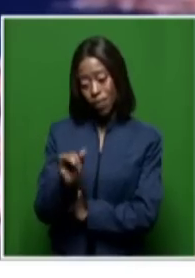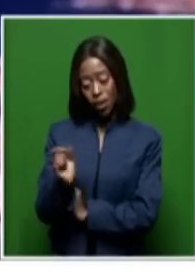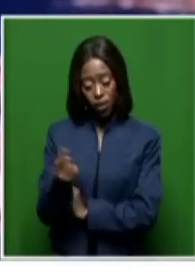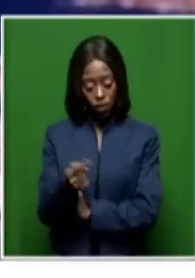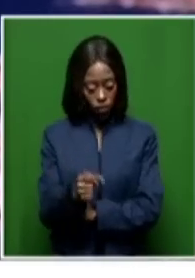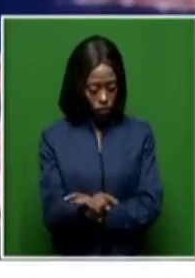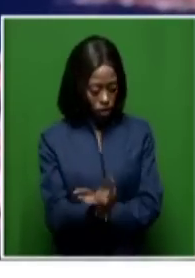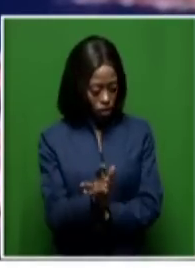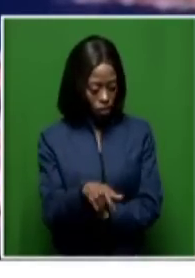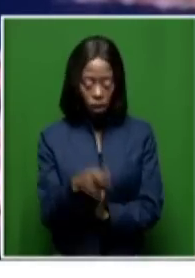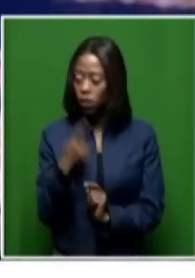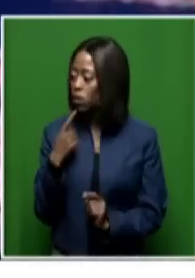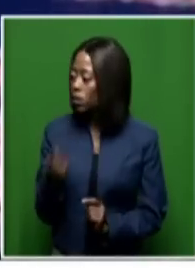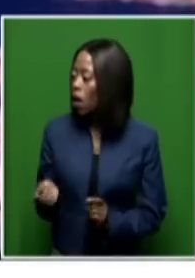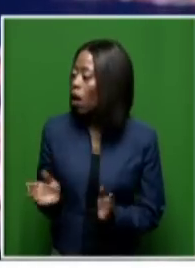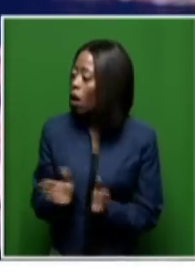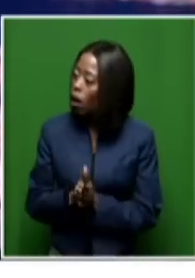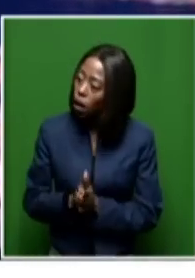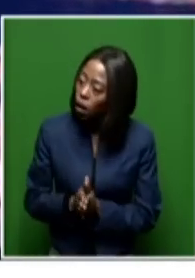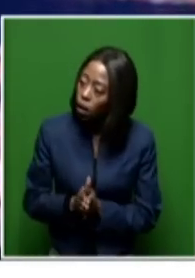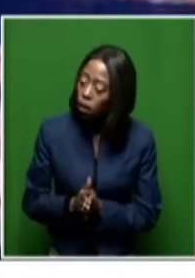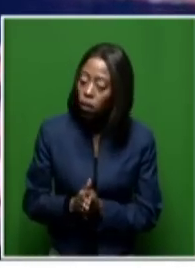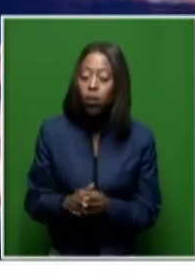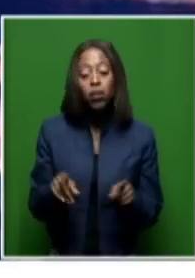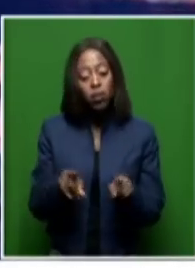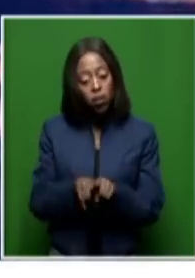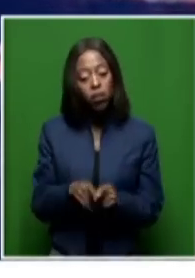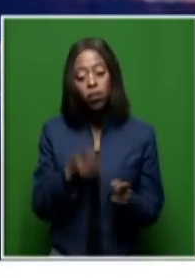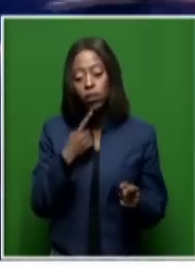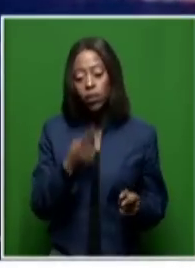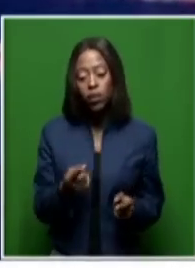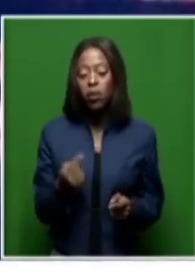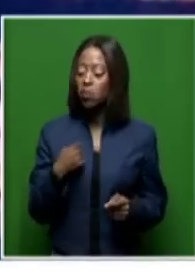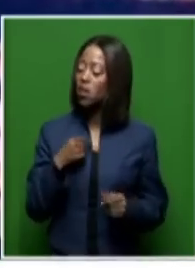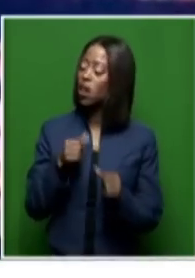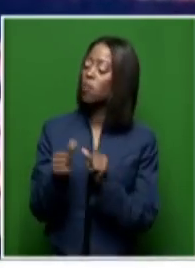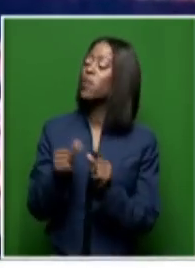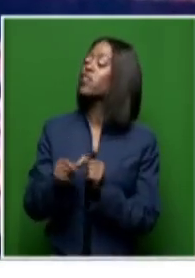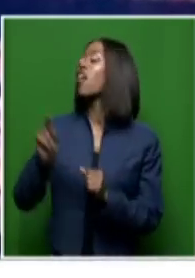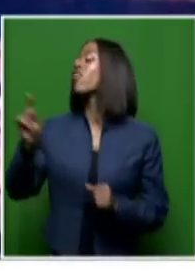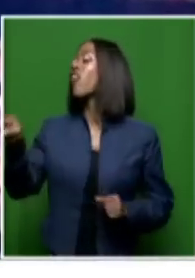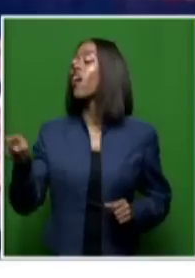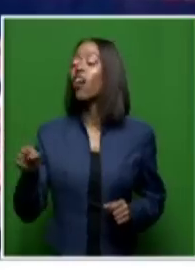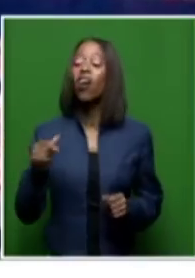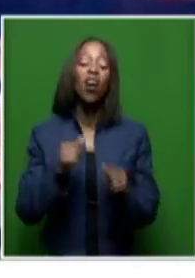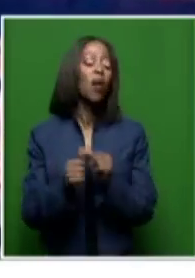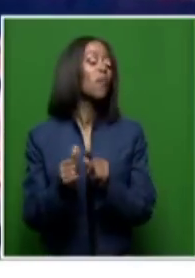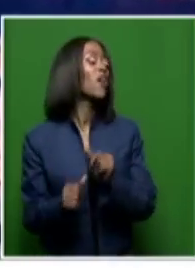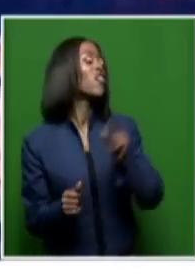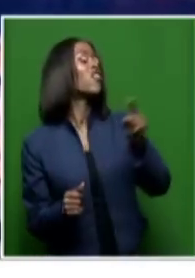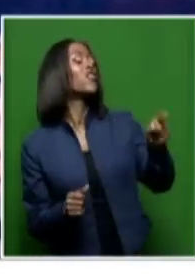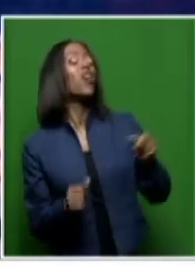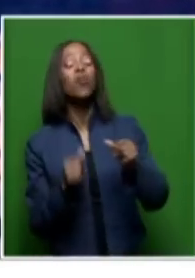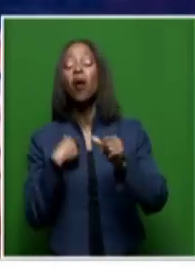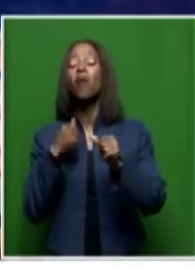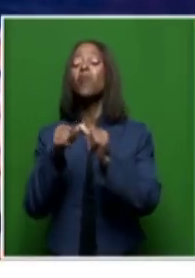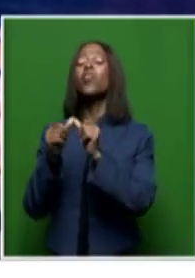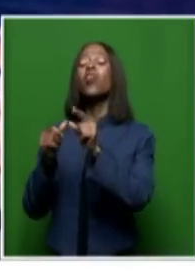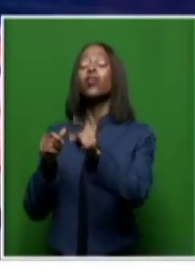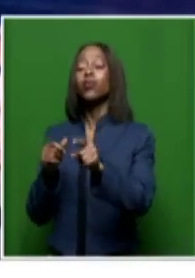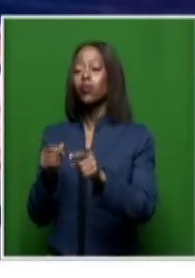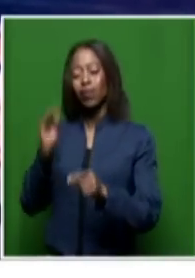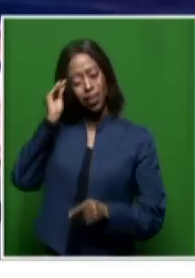somebody tells you, Sakina, even to date, that I'm better than that one. I'm better than this one and this one. I'm